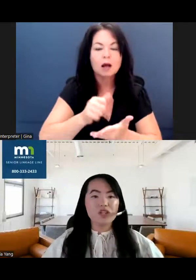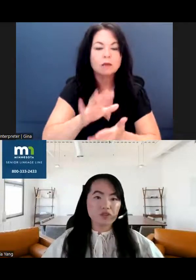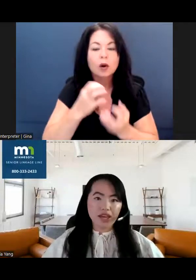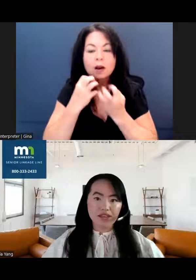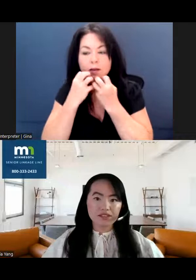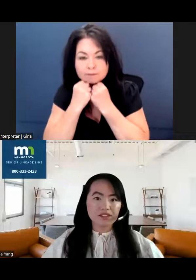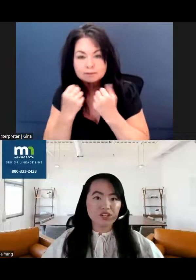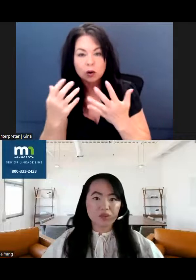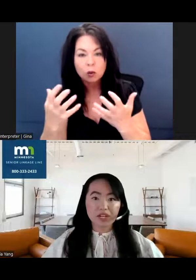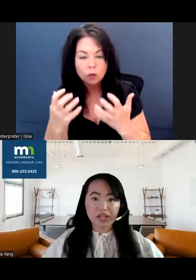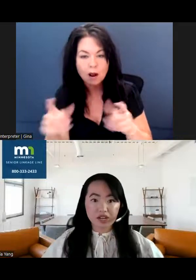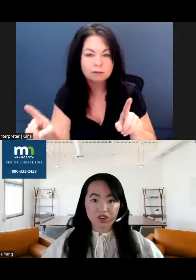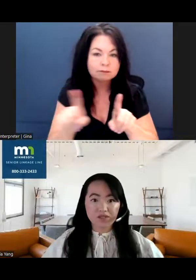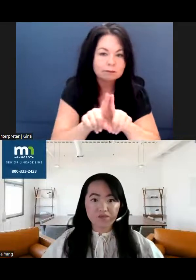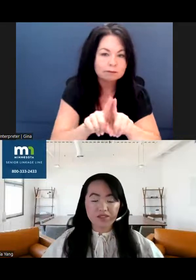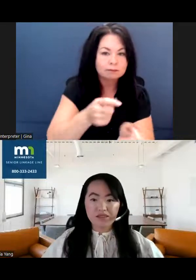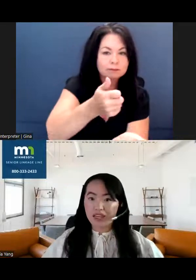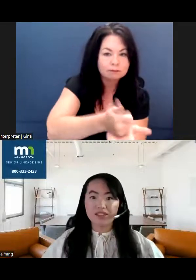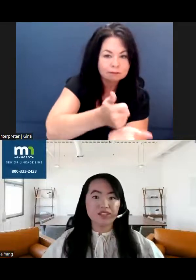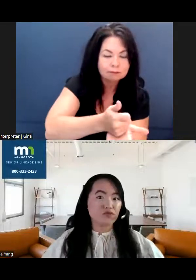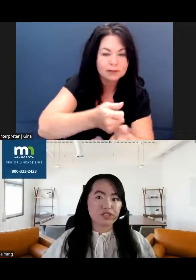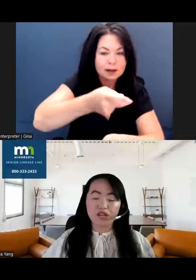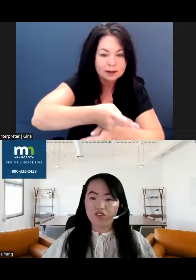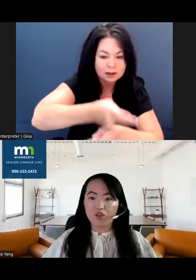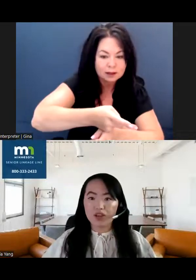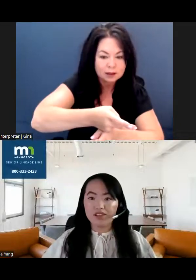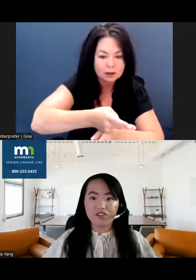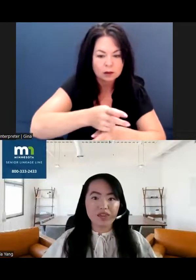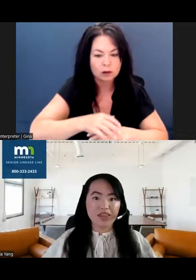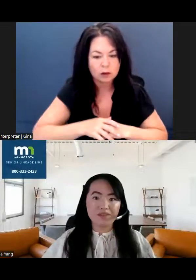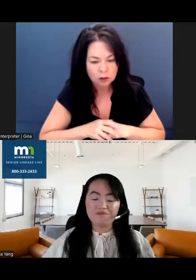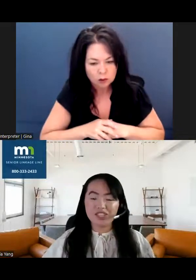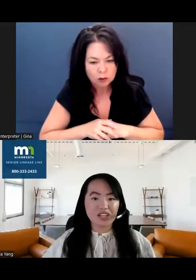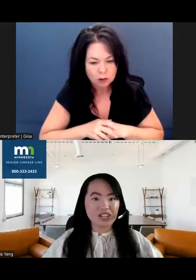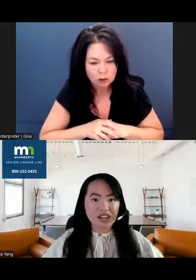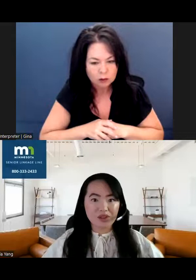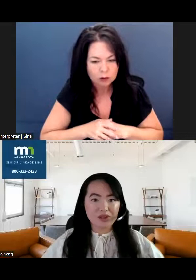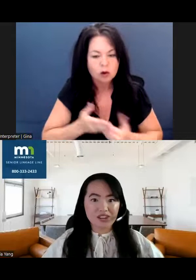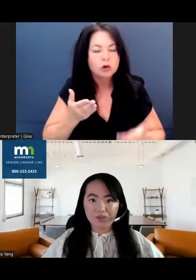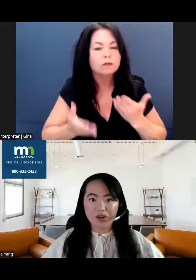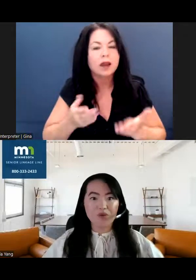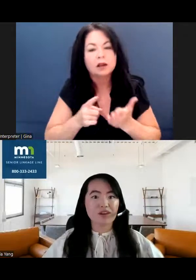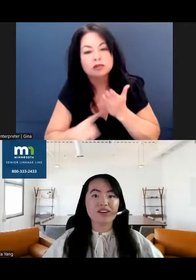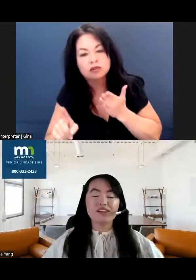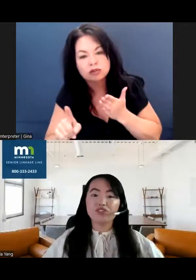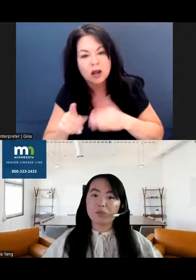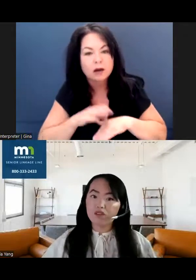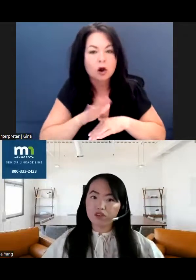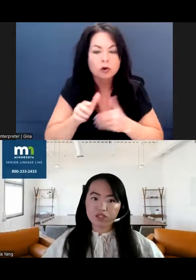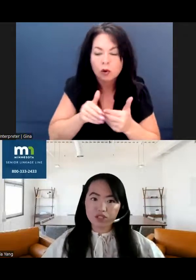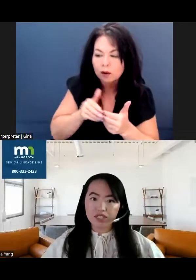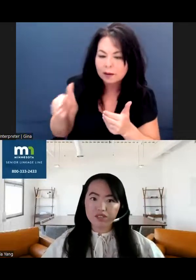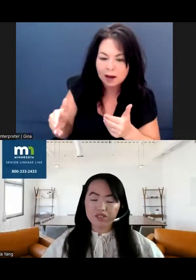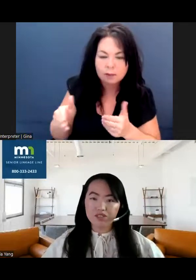And we know that the term caregiver may look different to everyone. You may be checking in on your neighbor or dropping